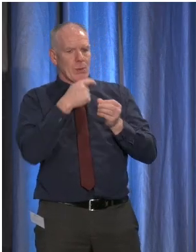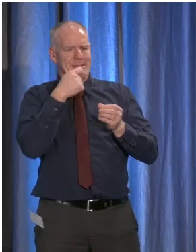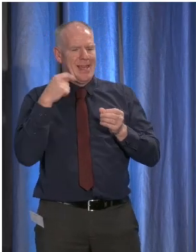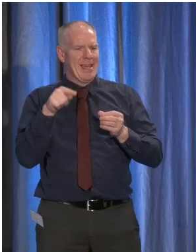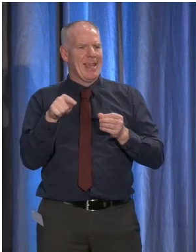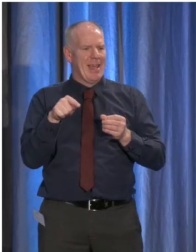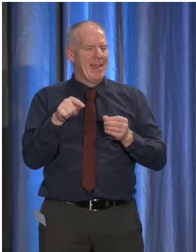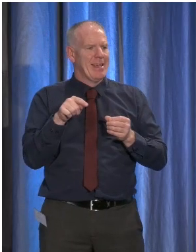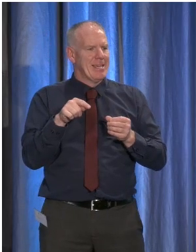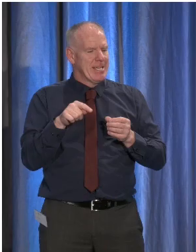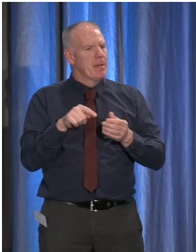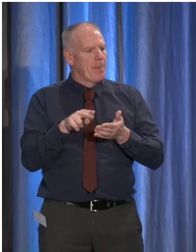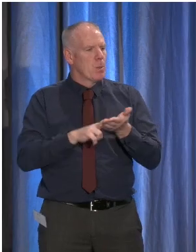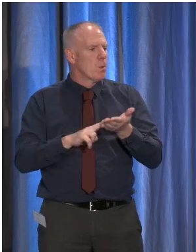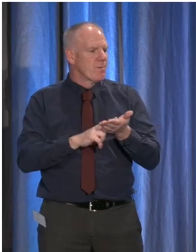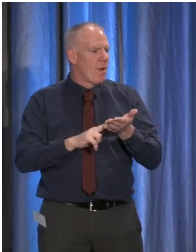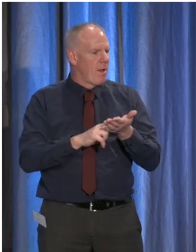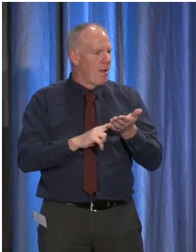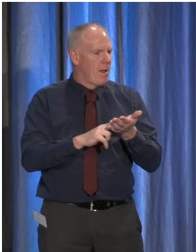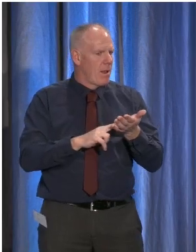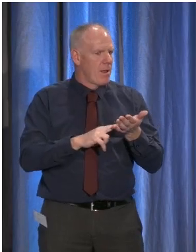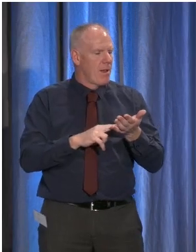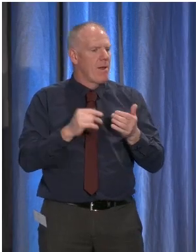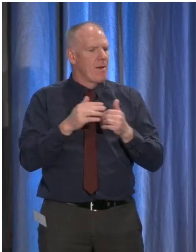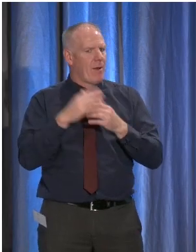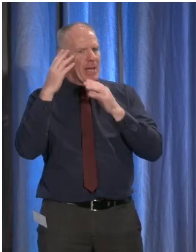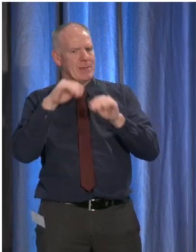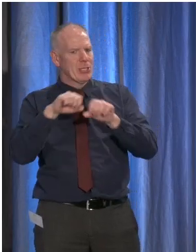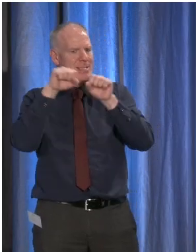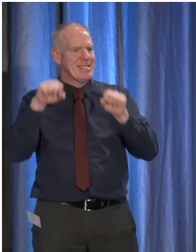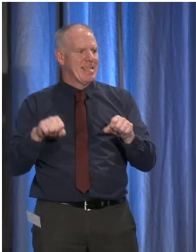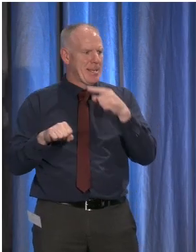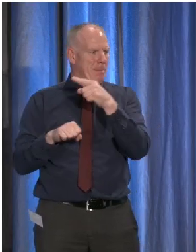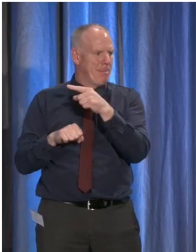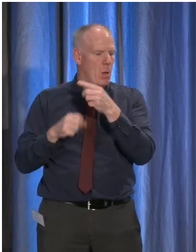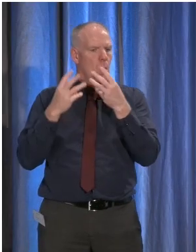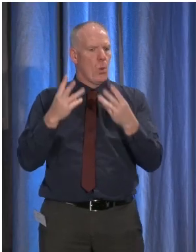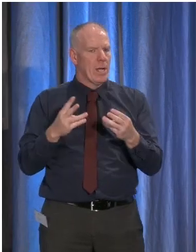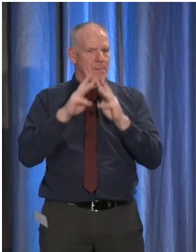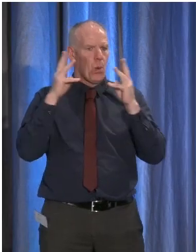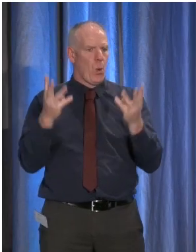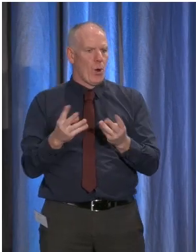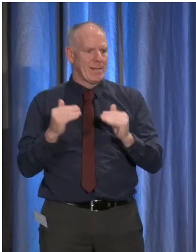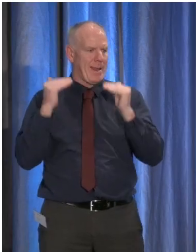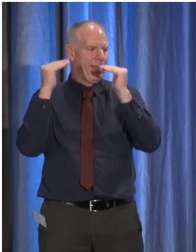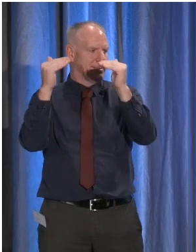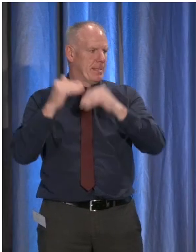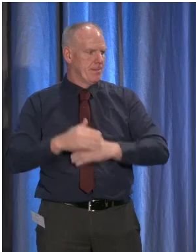outline something that may be useful to an education system that wants to be world